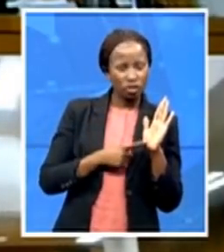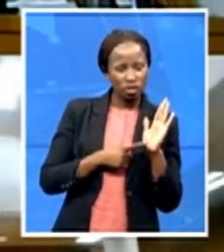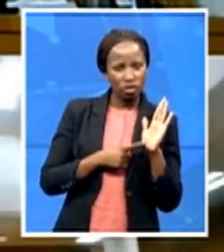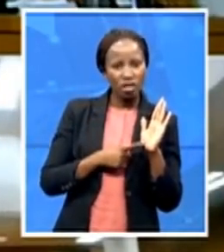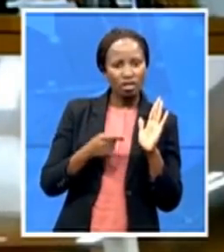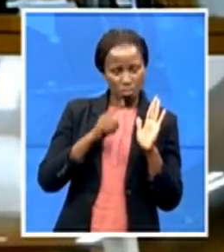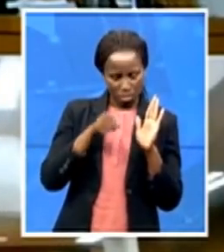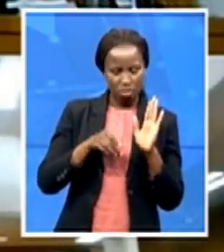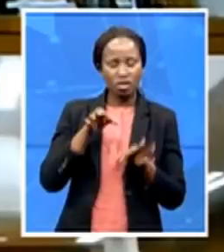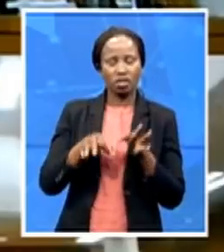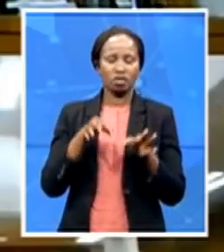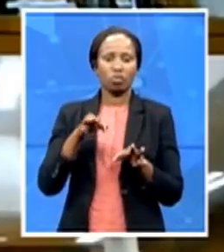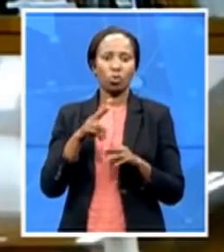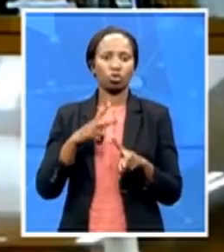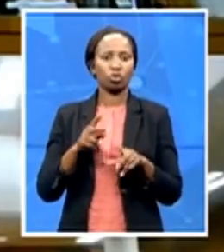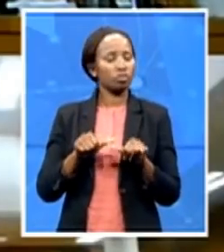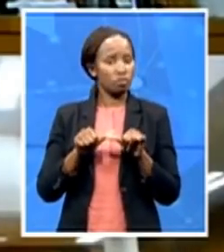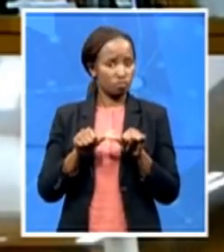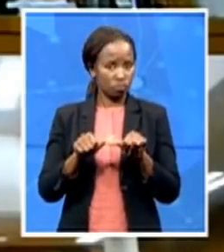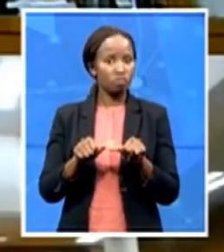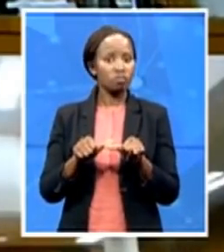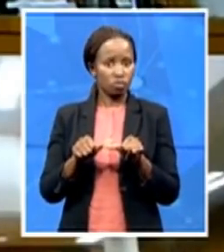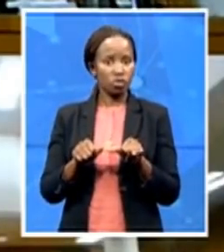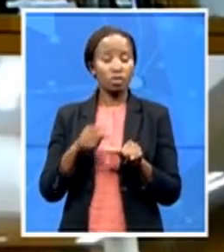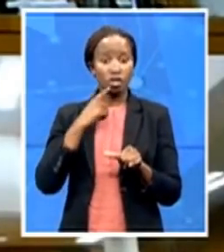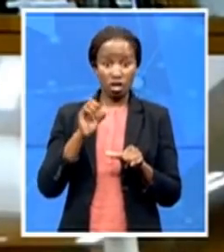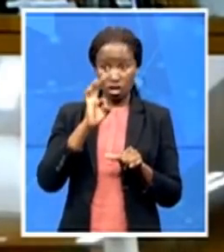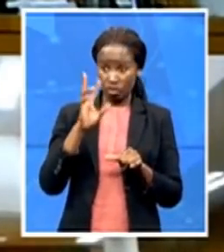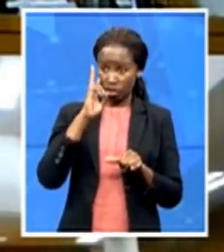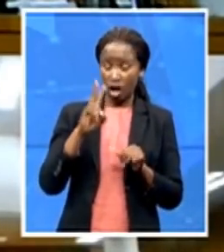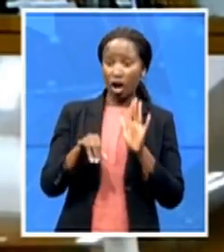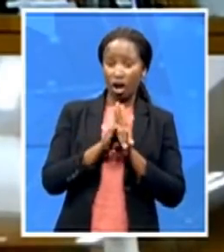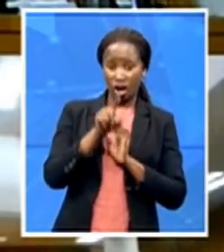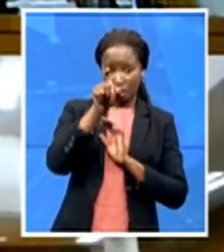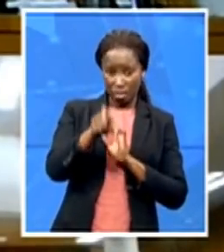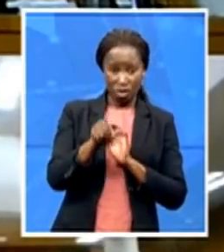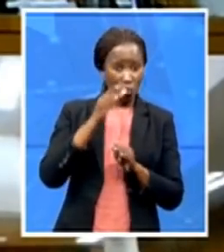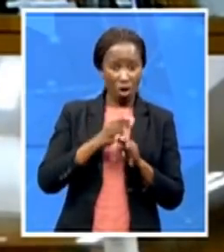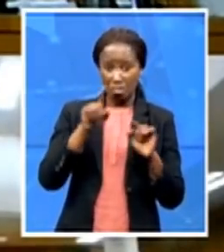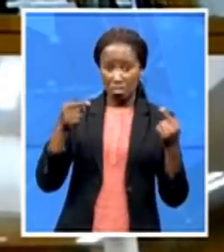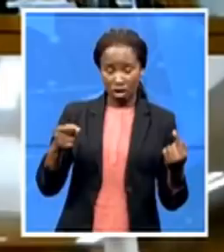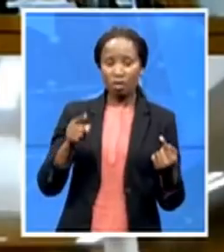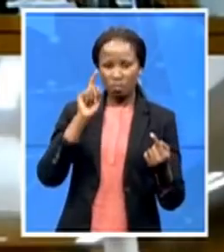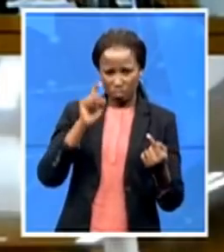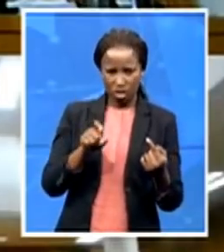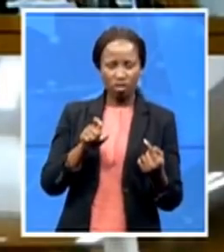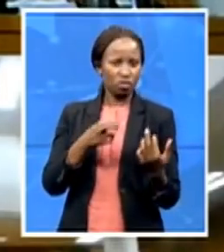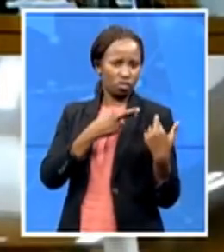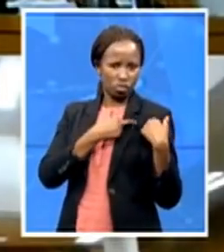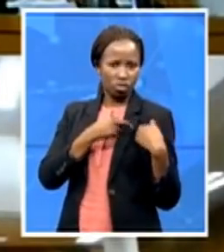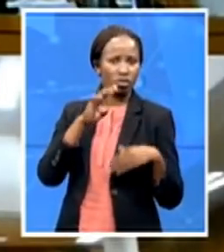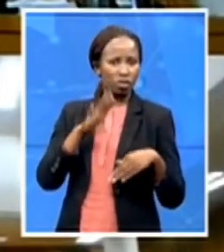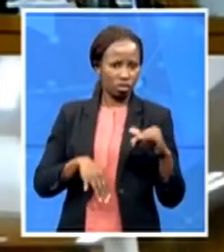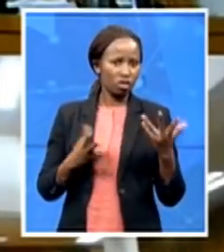must have the consequence that the person cannot carry out their duties efficiently. So it's exhaustive of